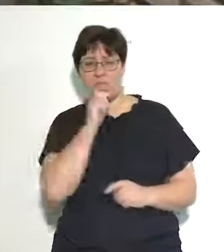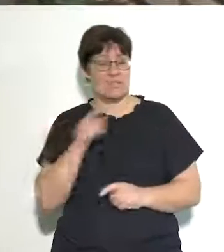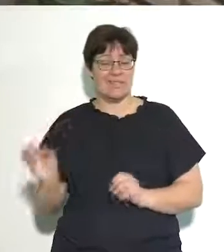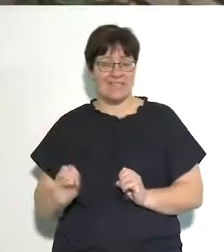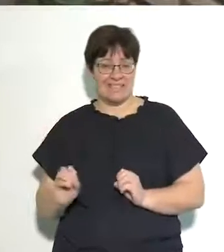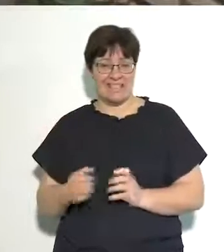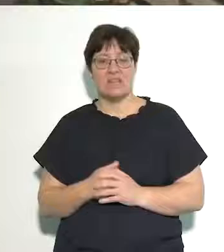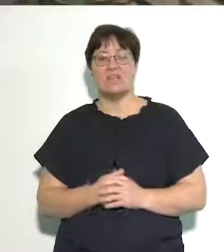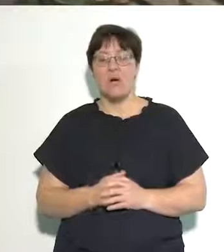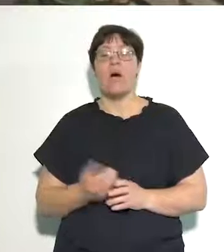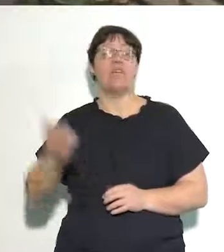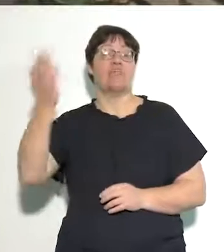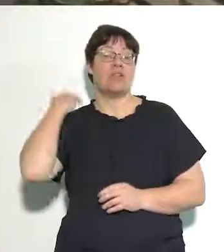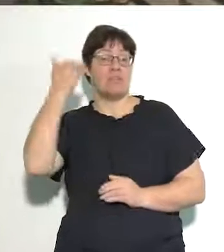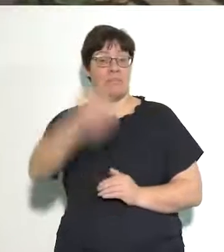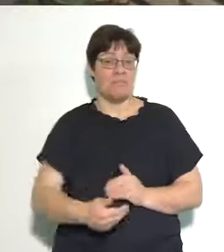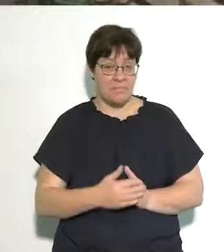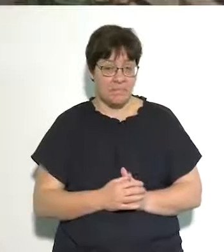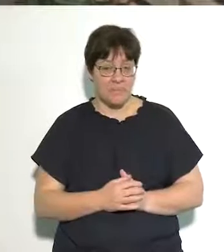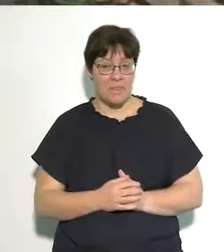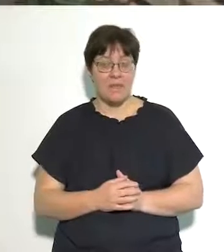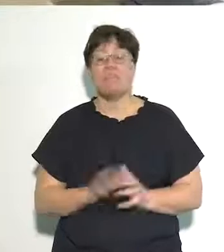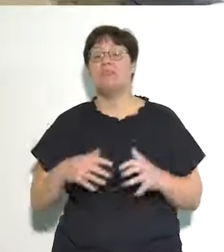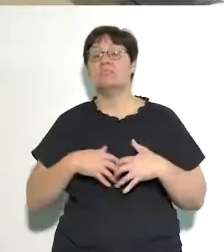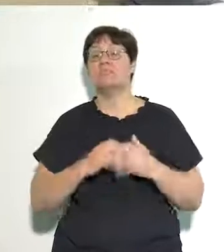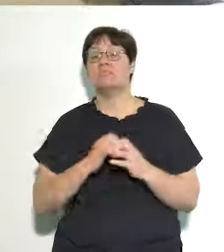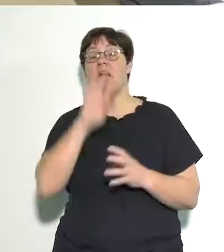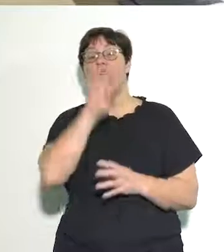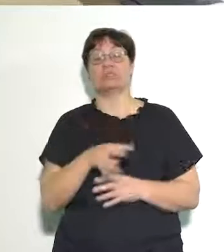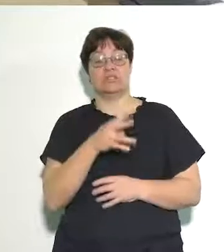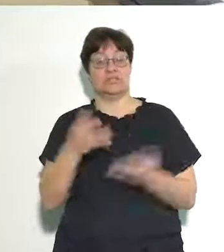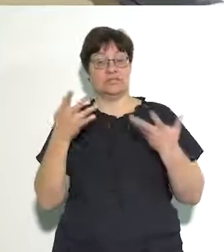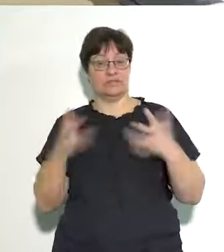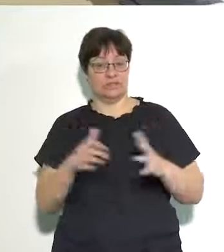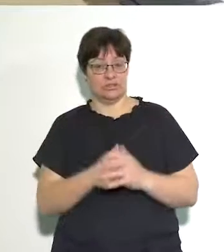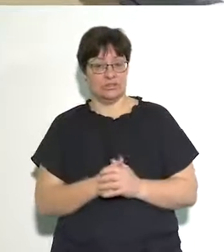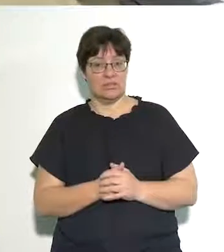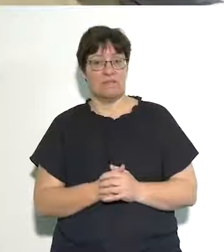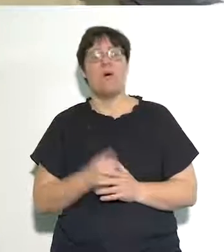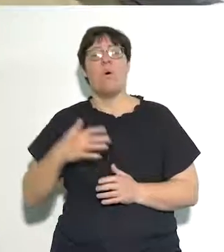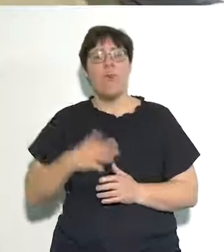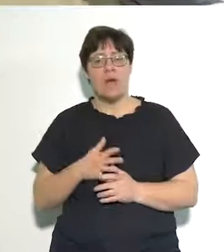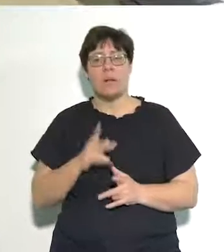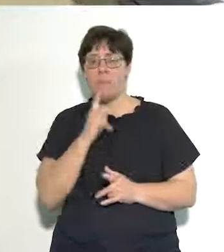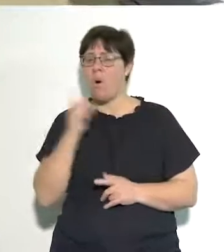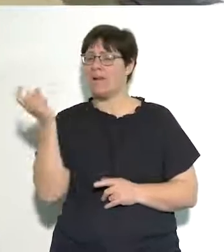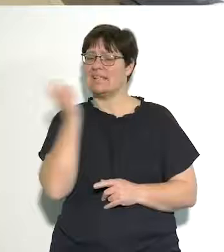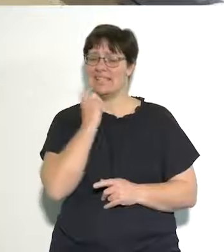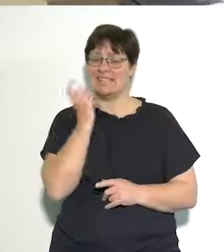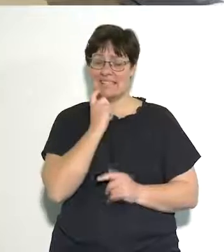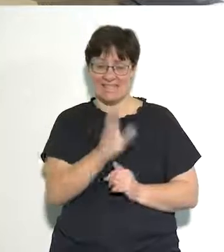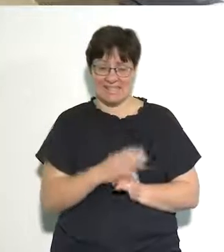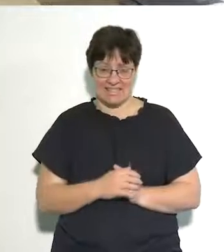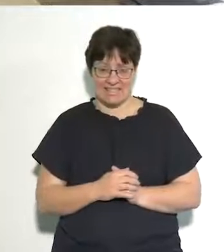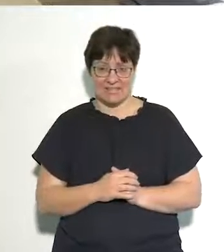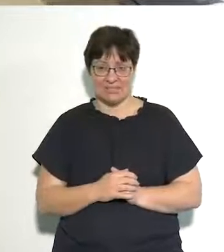in them, so I didn't use those. So I used the front and the back of the box. And I made my grid already, but I wanted to show you how to make it. It's super